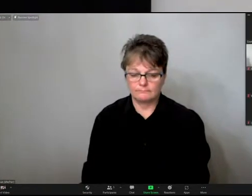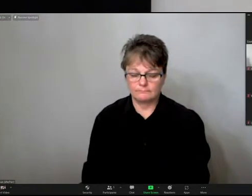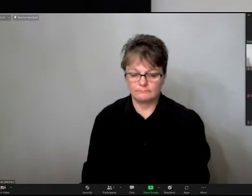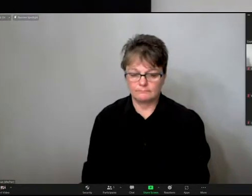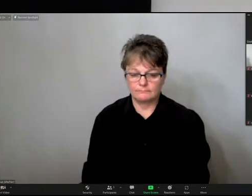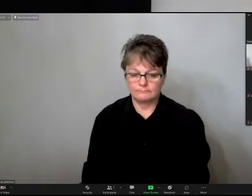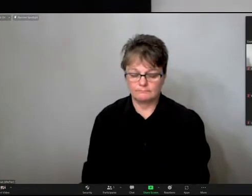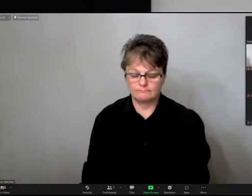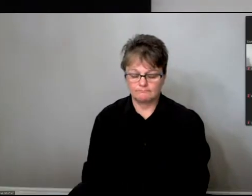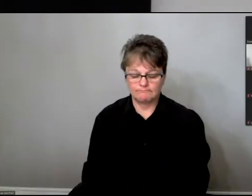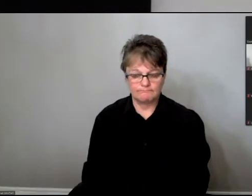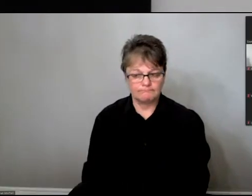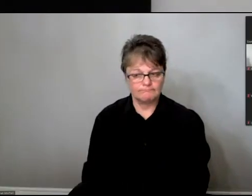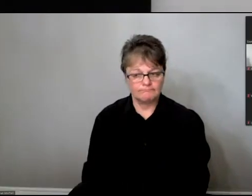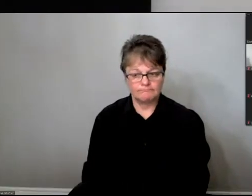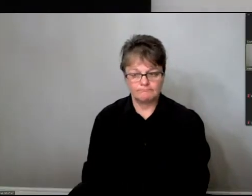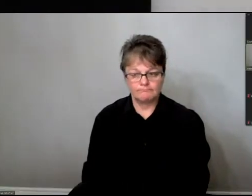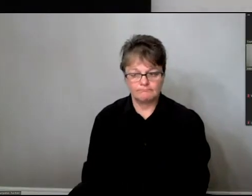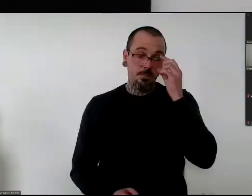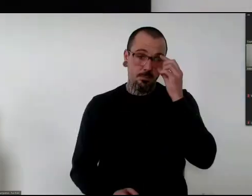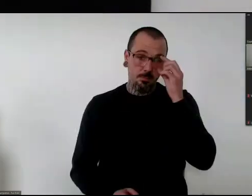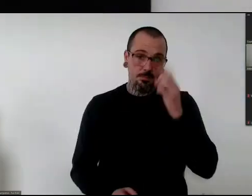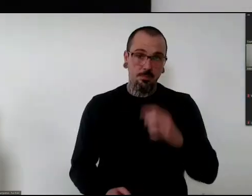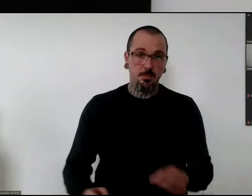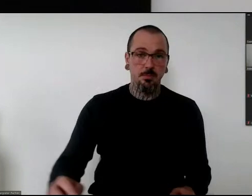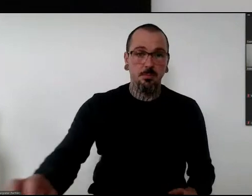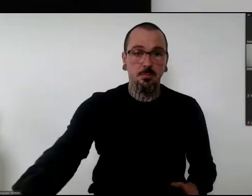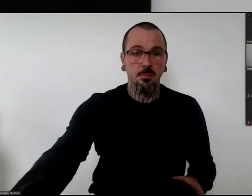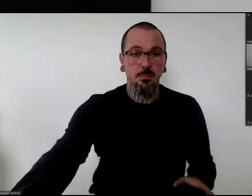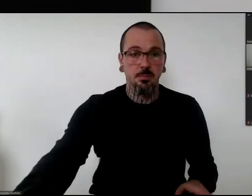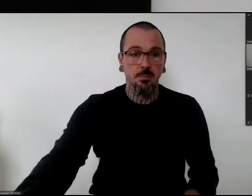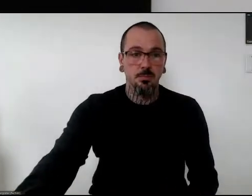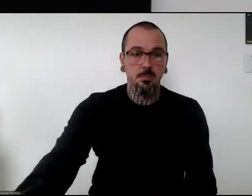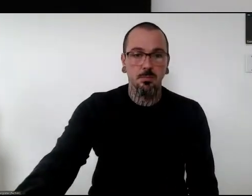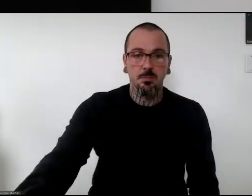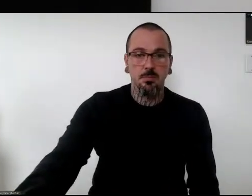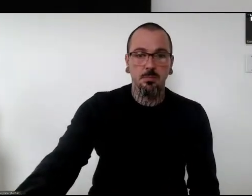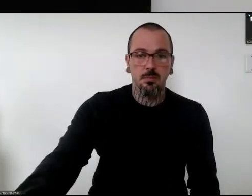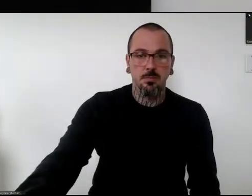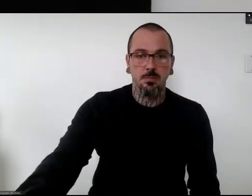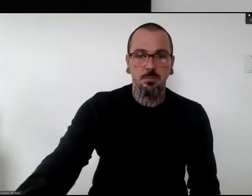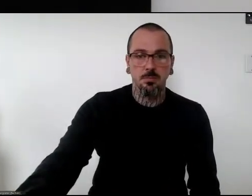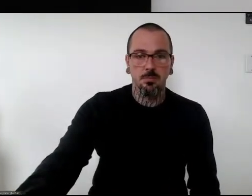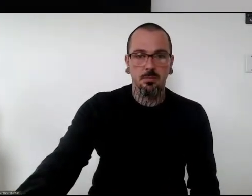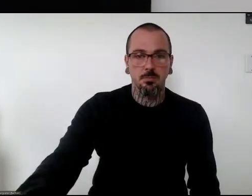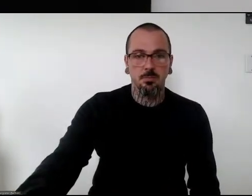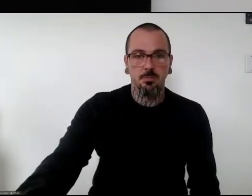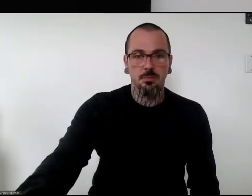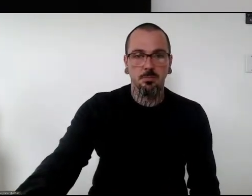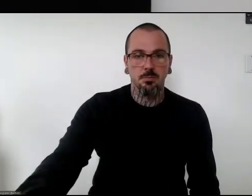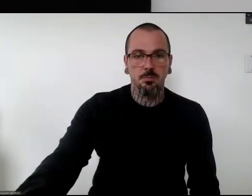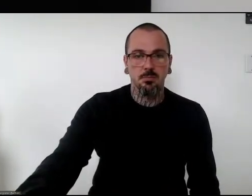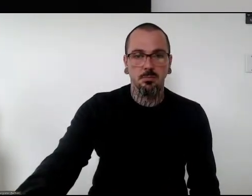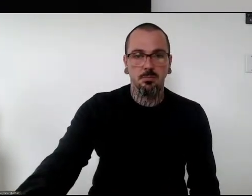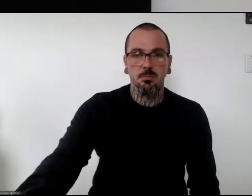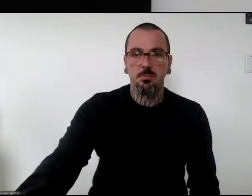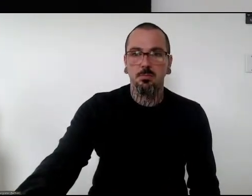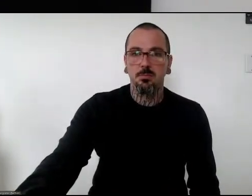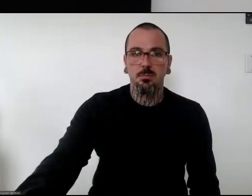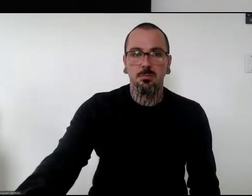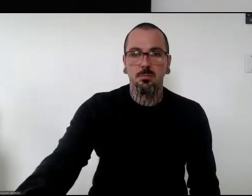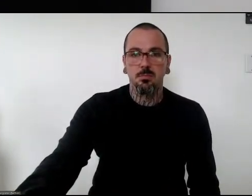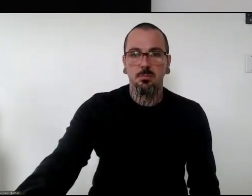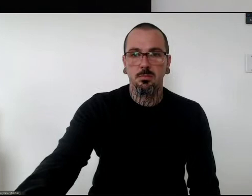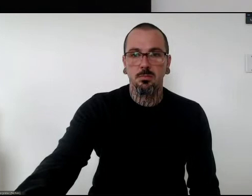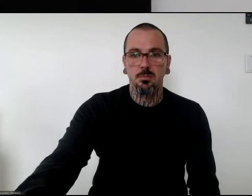To follow on, we all know now is the time for action, and our community partners